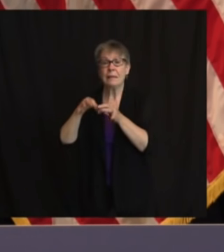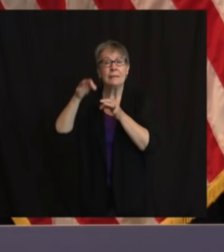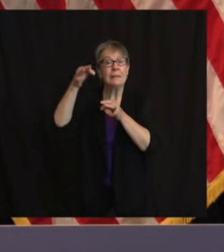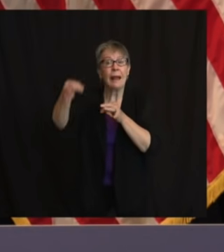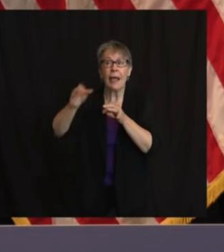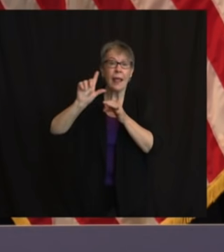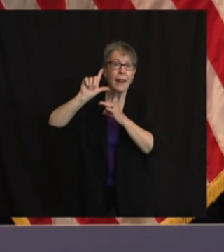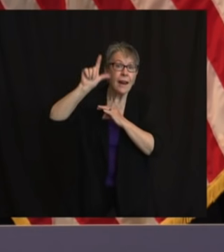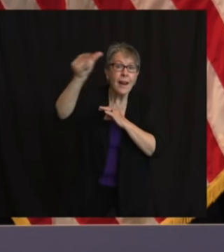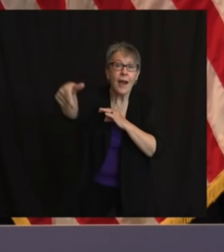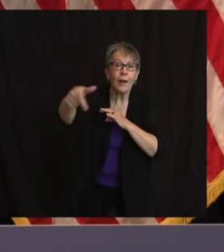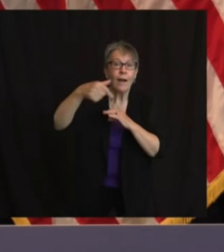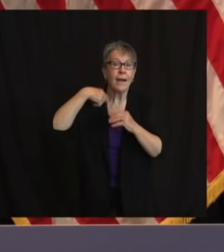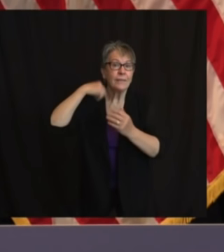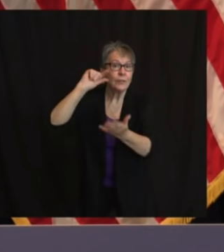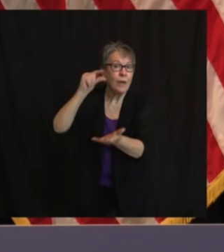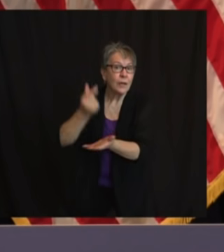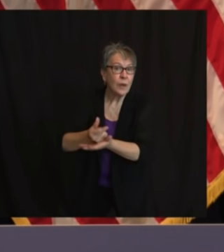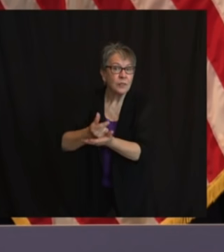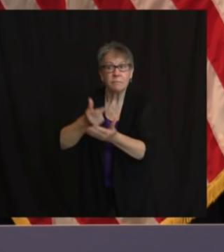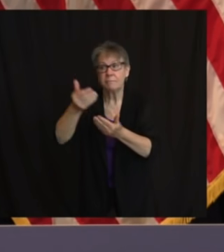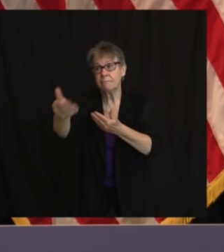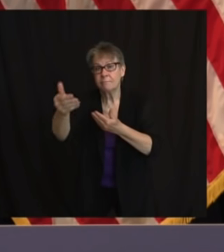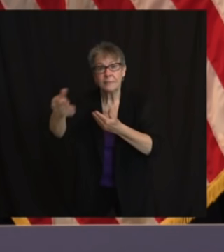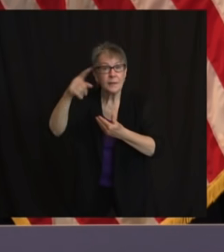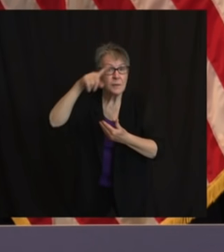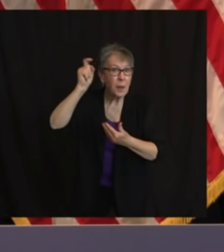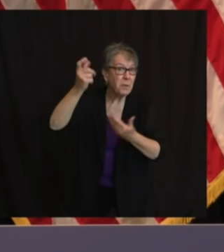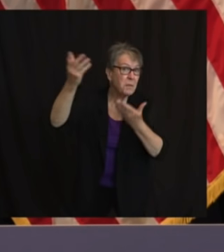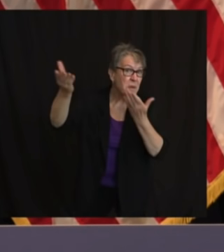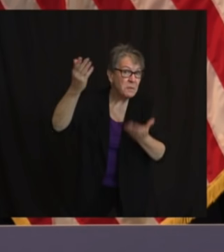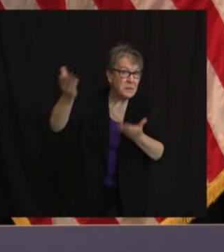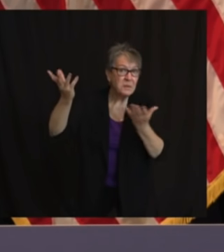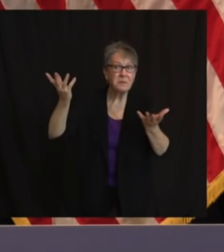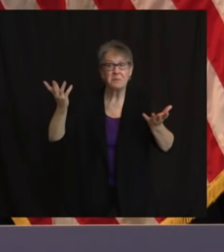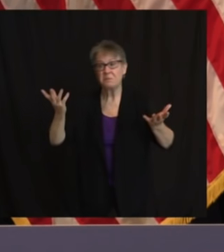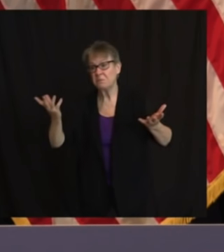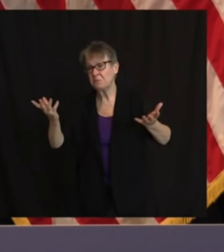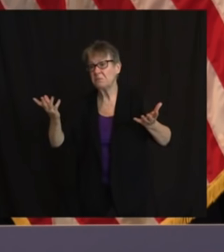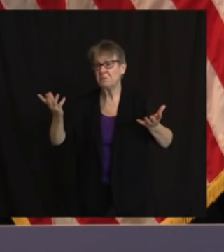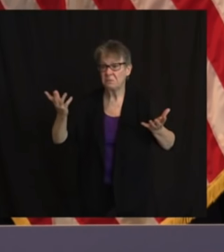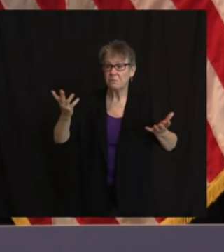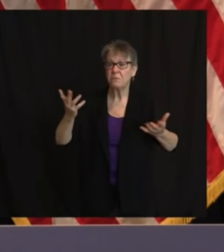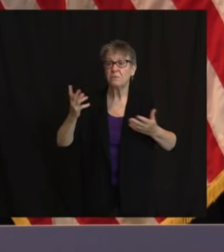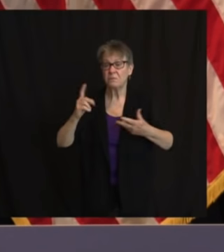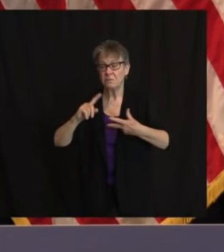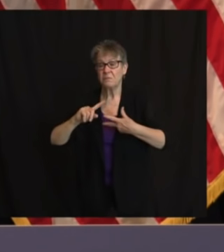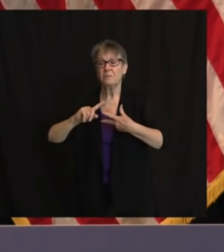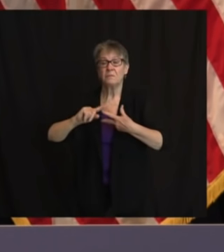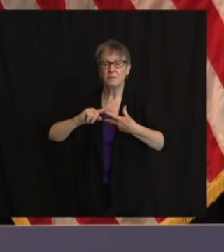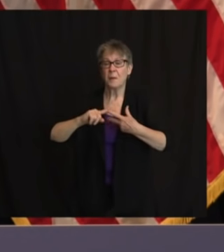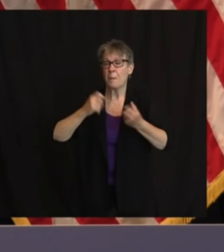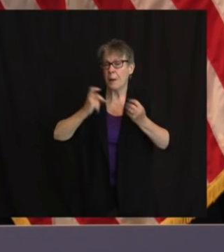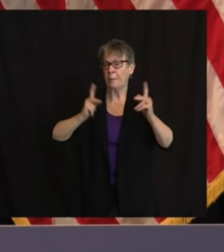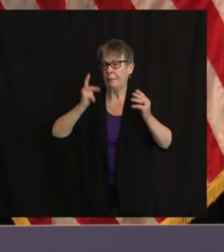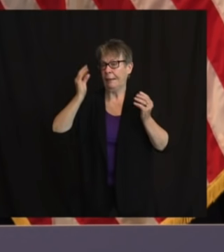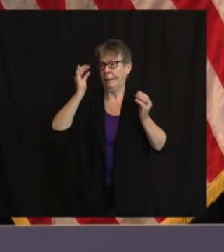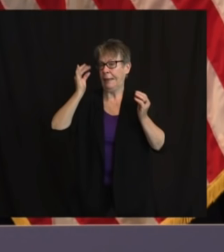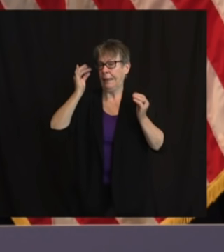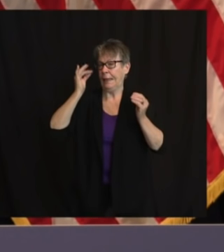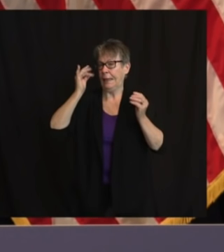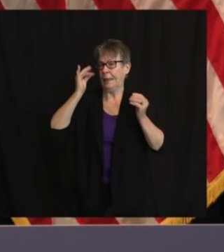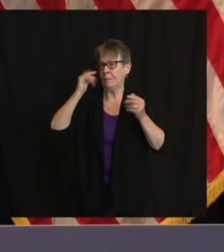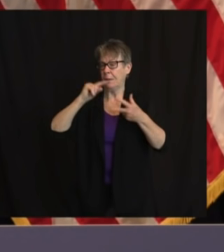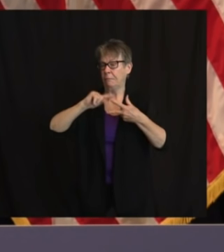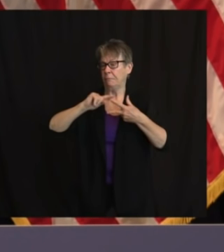distancing compliant way going forward. But there's a lot of good thought being put into something on graduation, because we owe it to the seniors